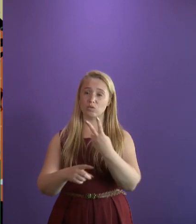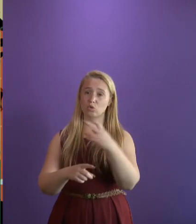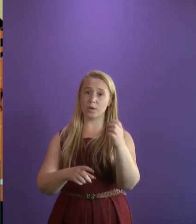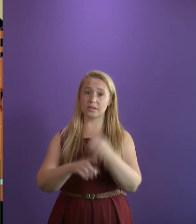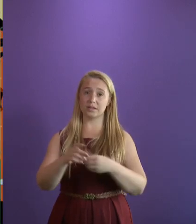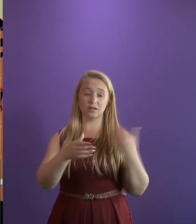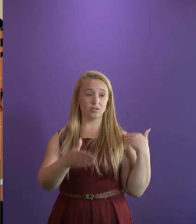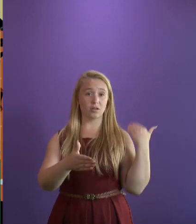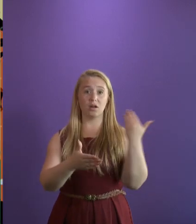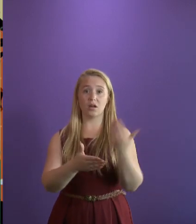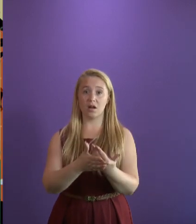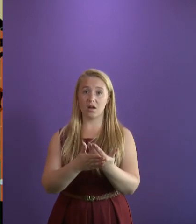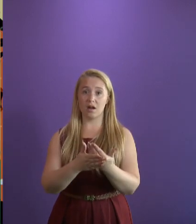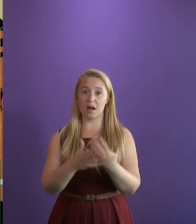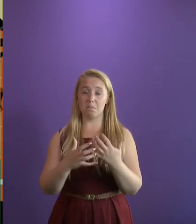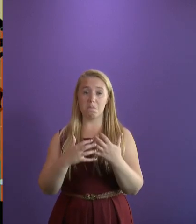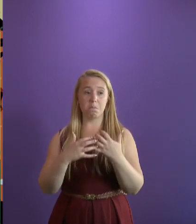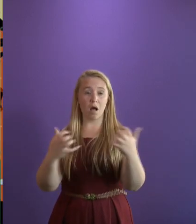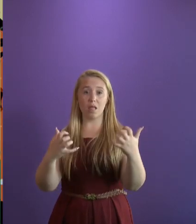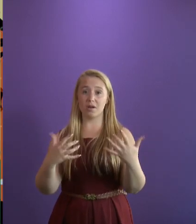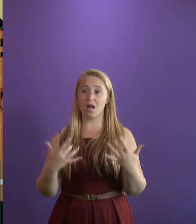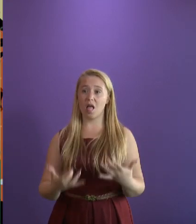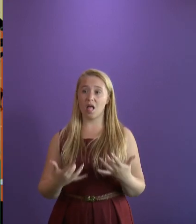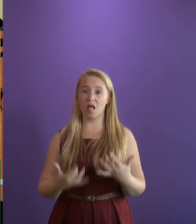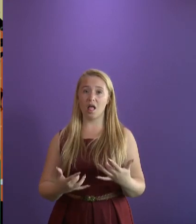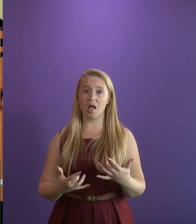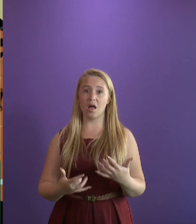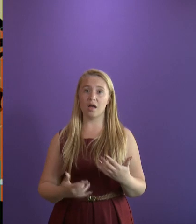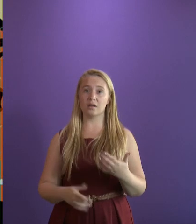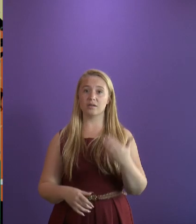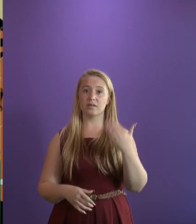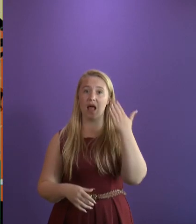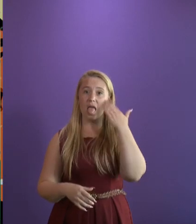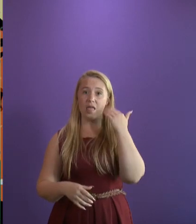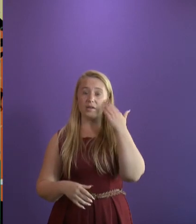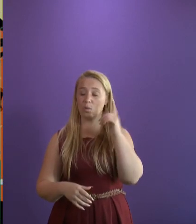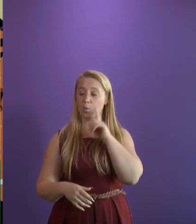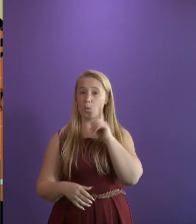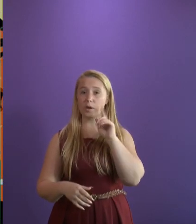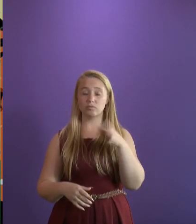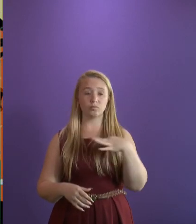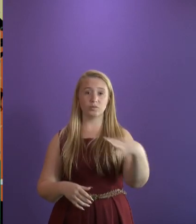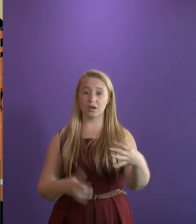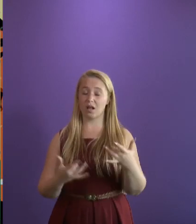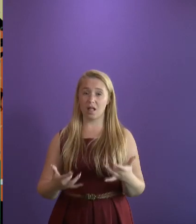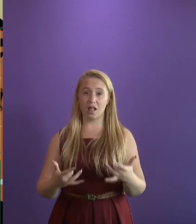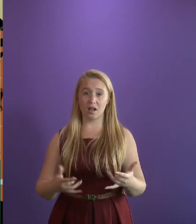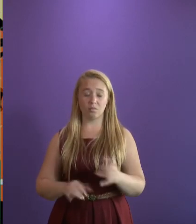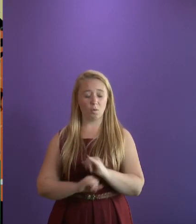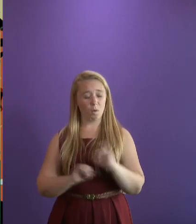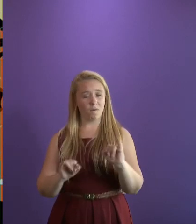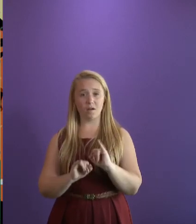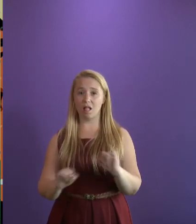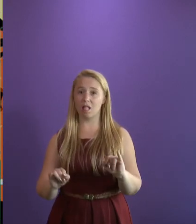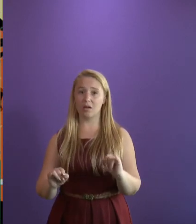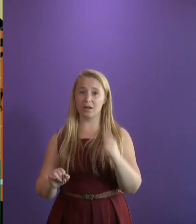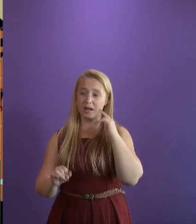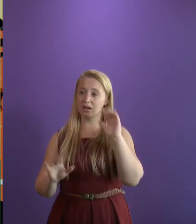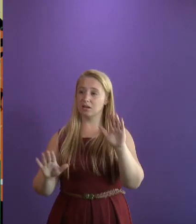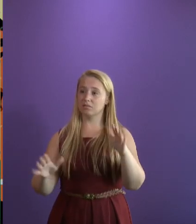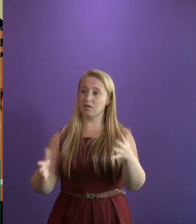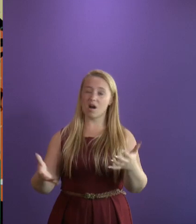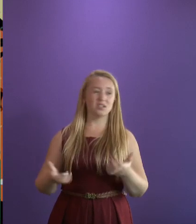Parliament has not yet had an ethnic minority woman representative? I mean, that is it's truly appalling. We can't sit back and